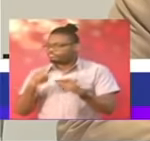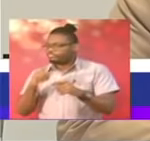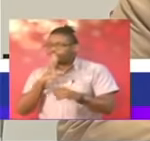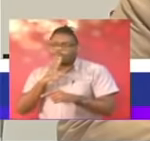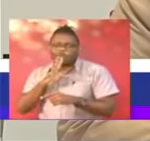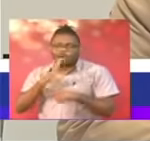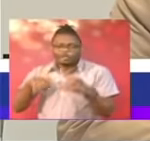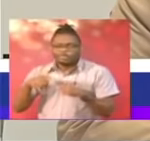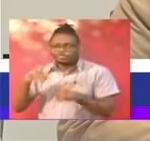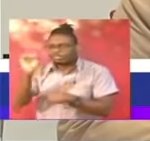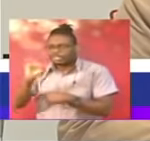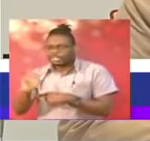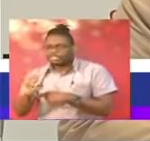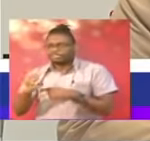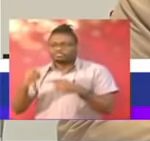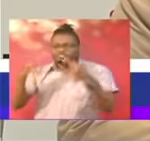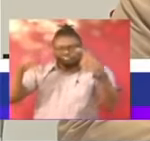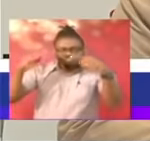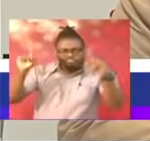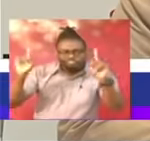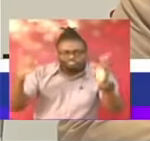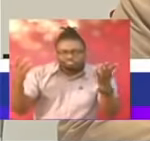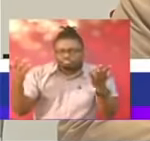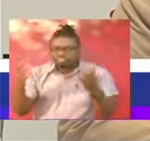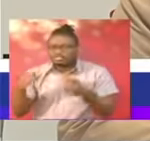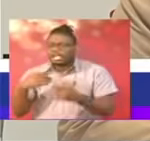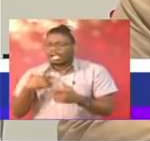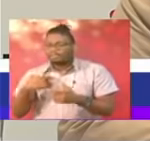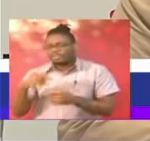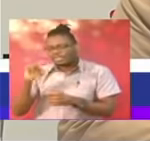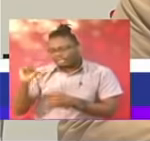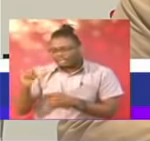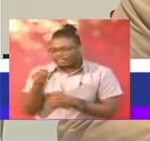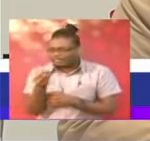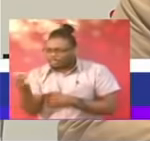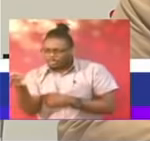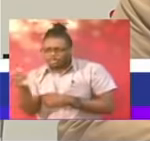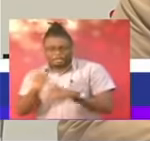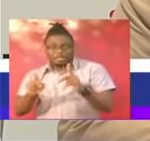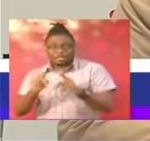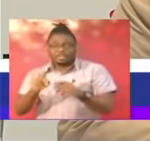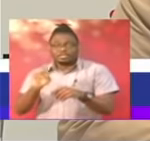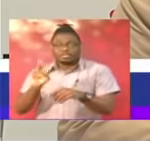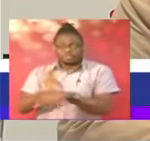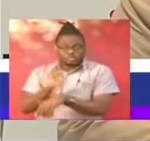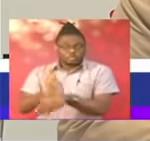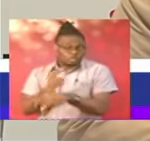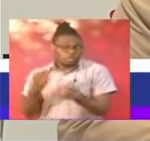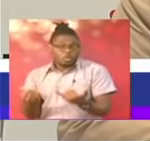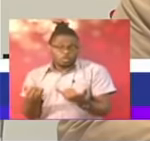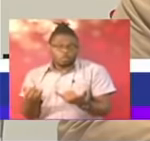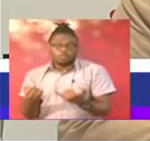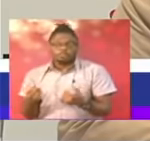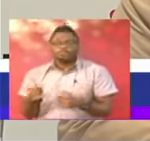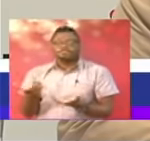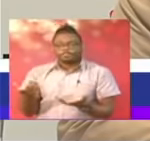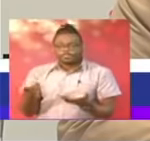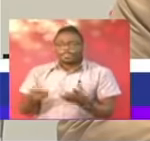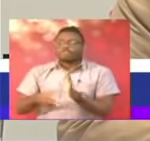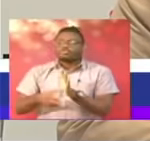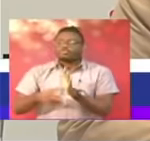there will be small numbers of individuals at this point in time, and the need to review background